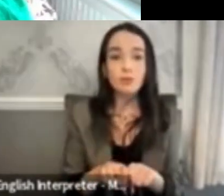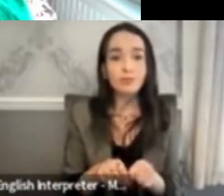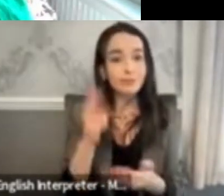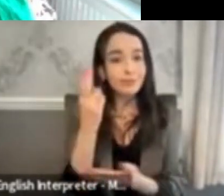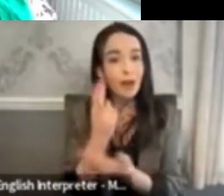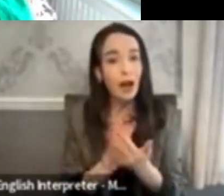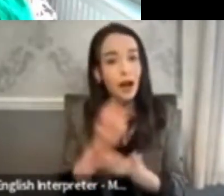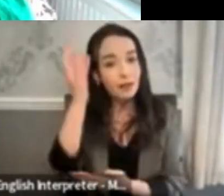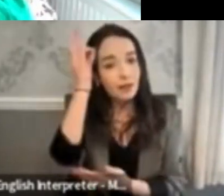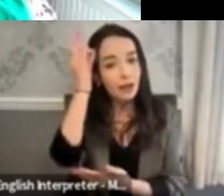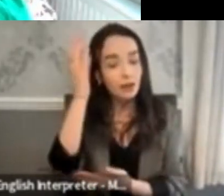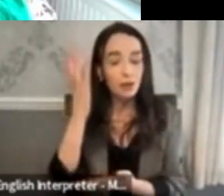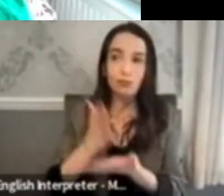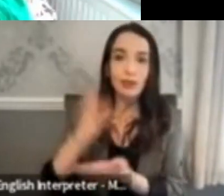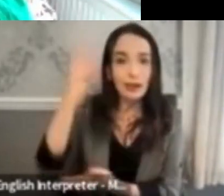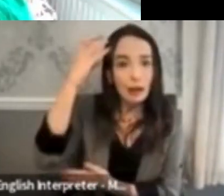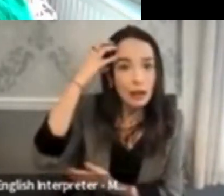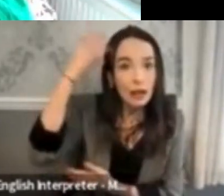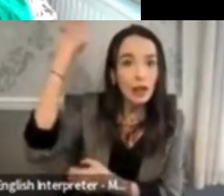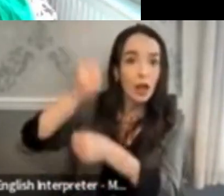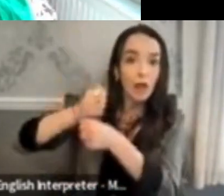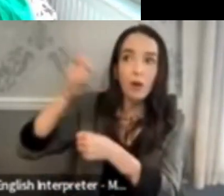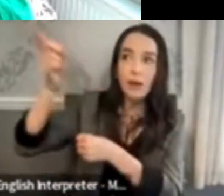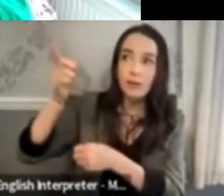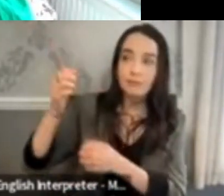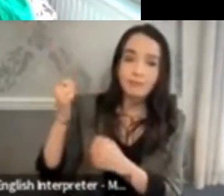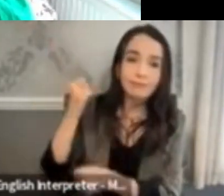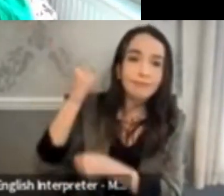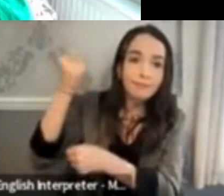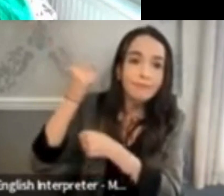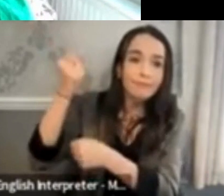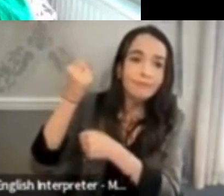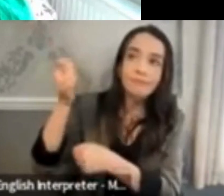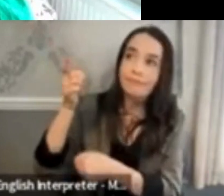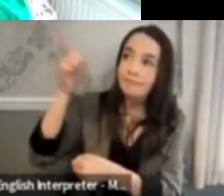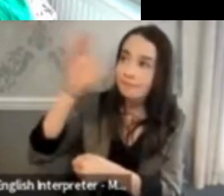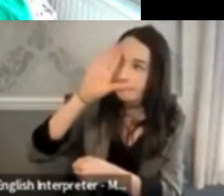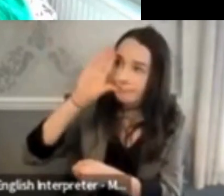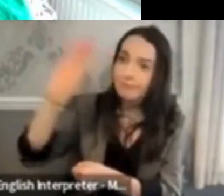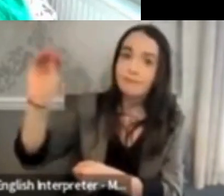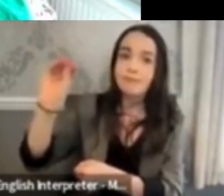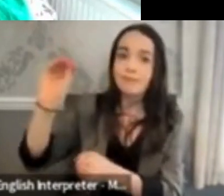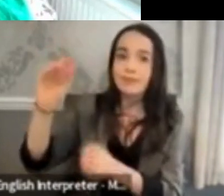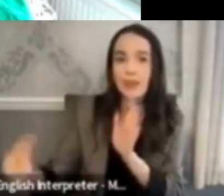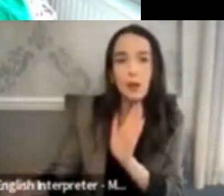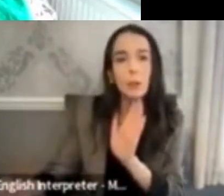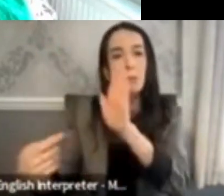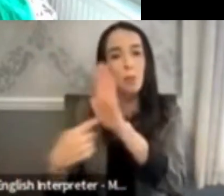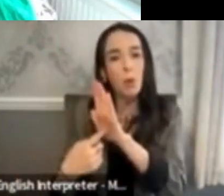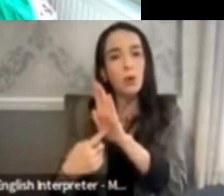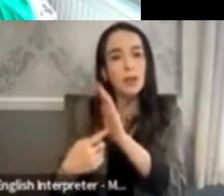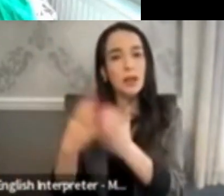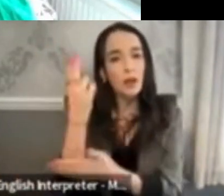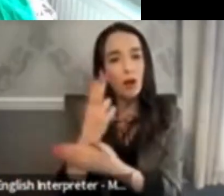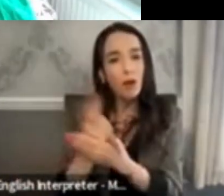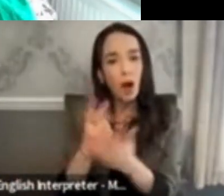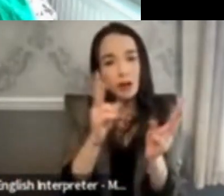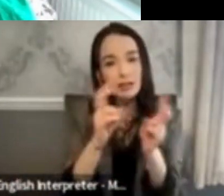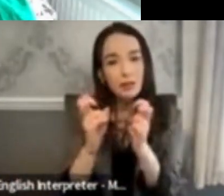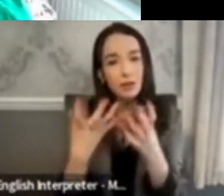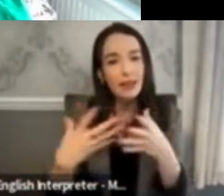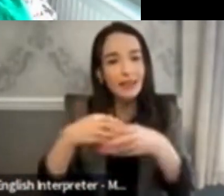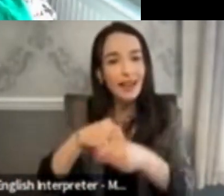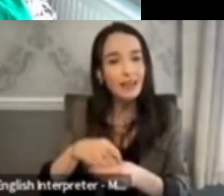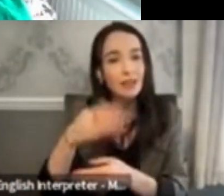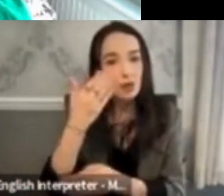government, and will do for the next government, whoever it is, about the importance of arts subjects in school. And